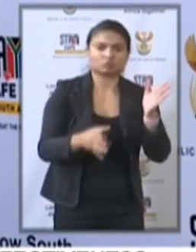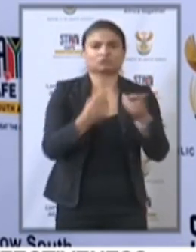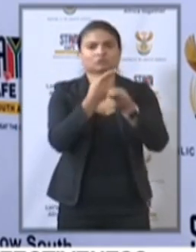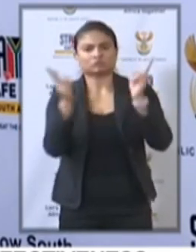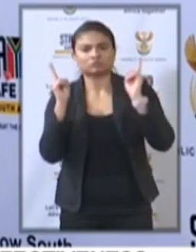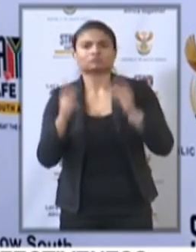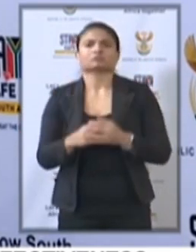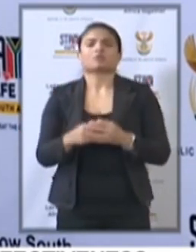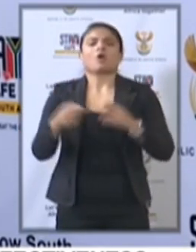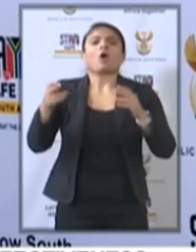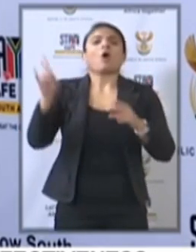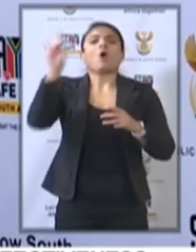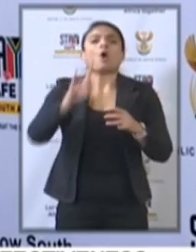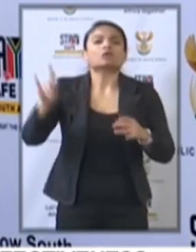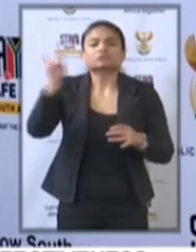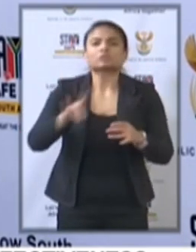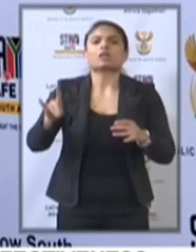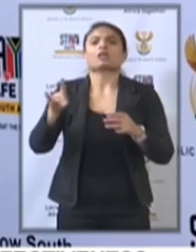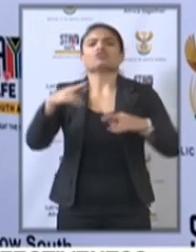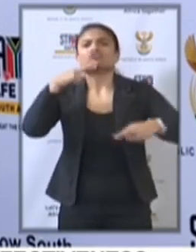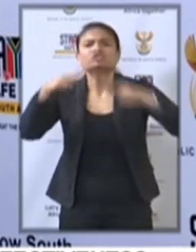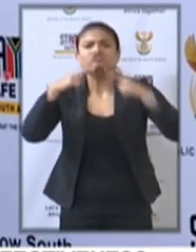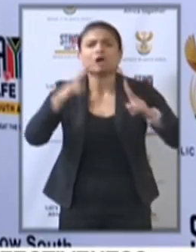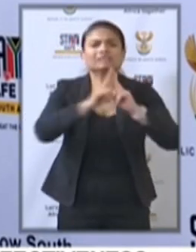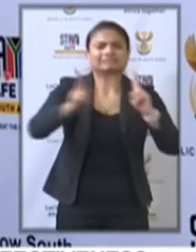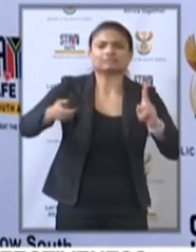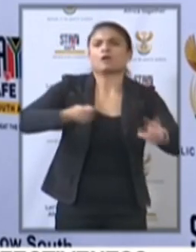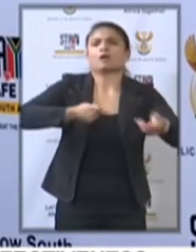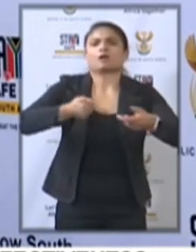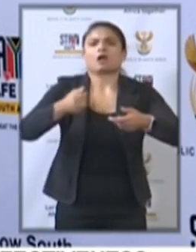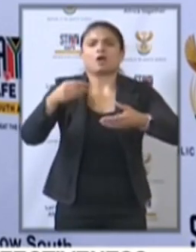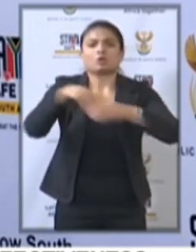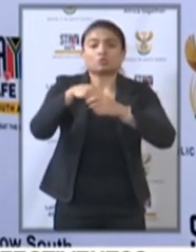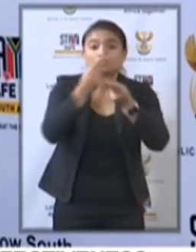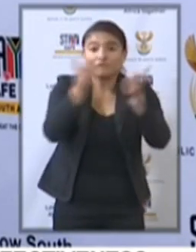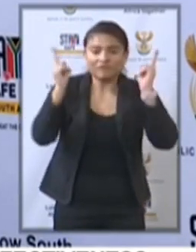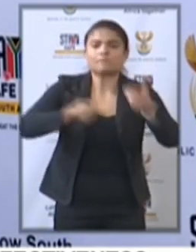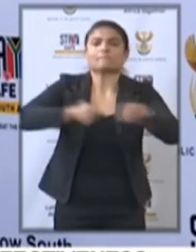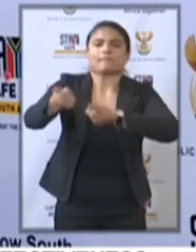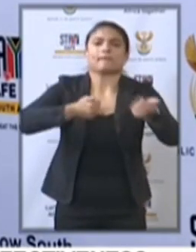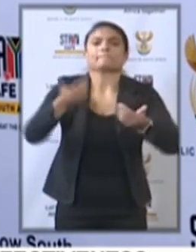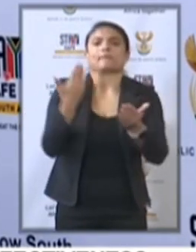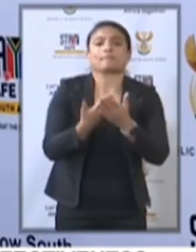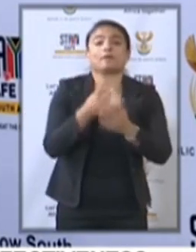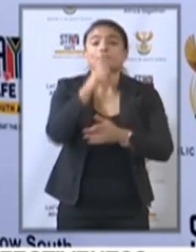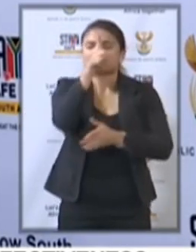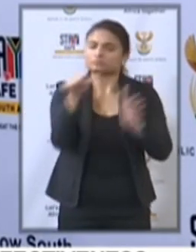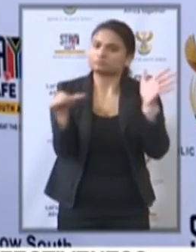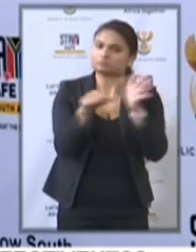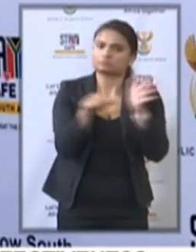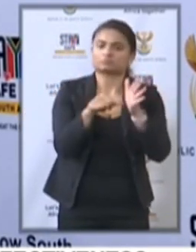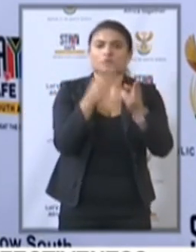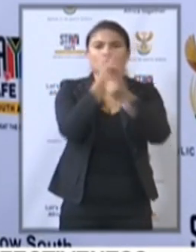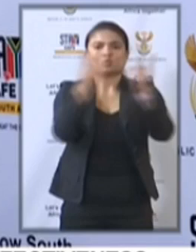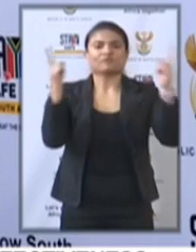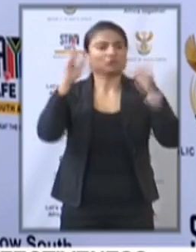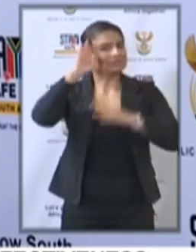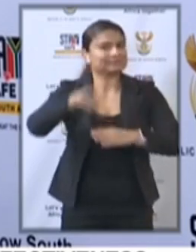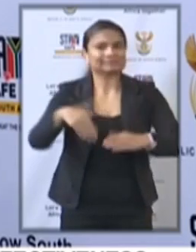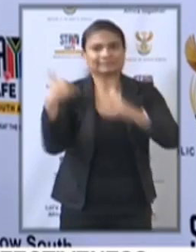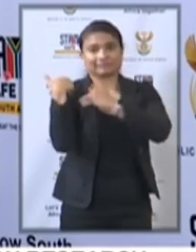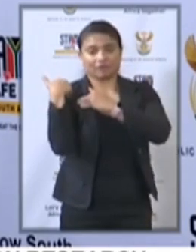on condition that they can be safely accommodated and supported in line with the health and